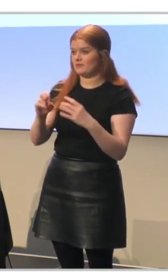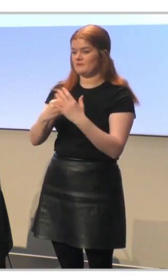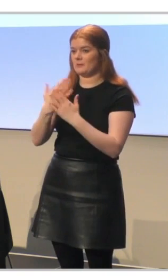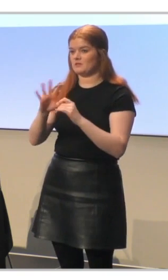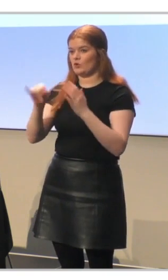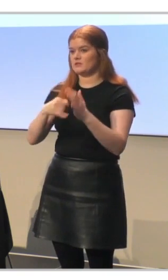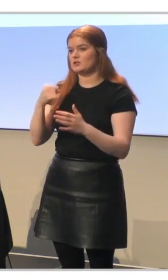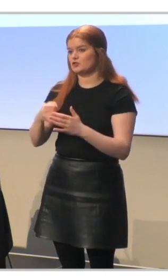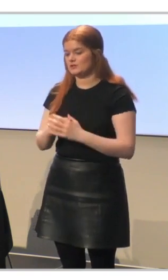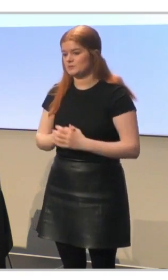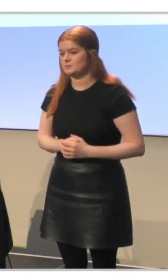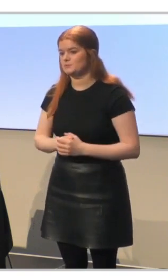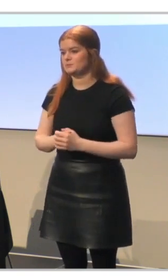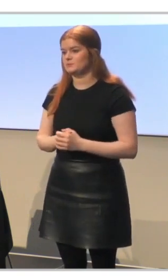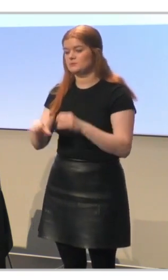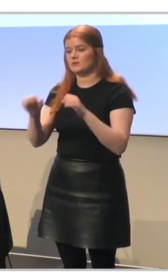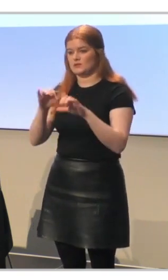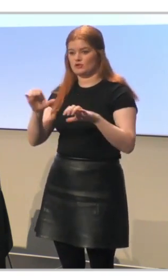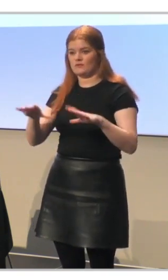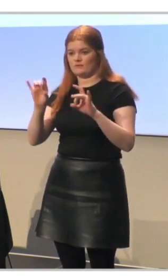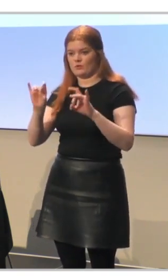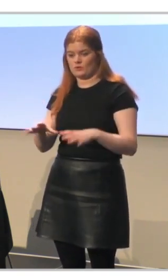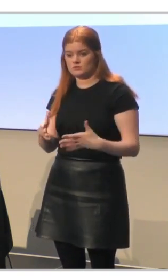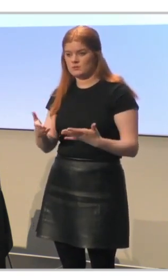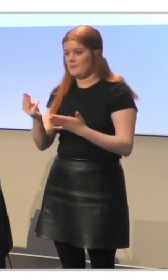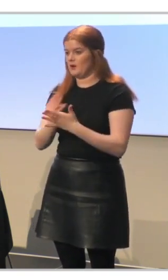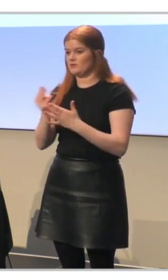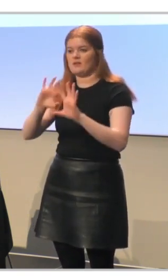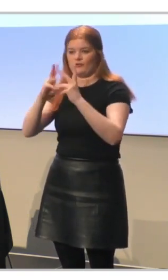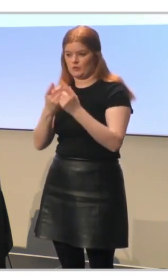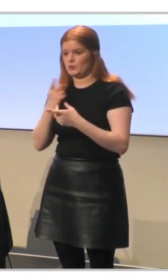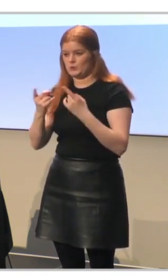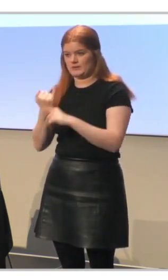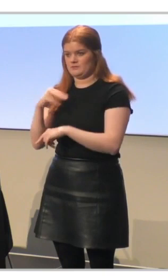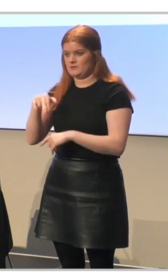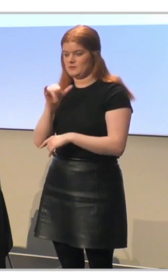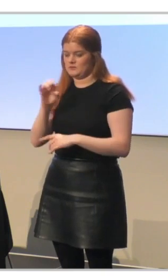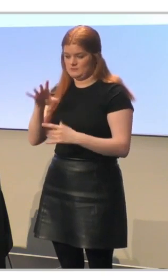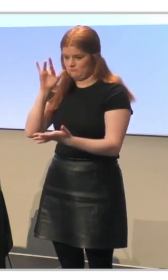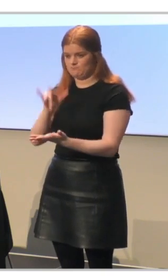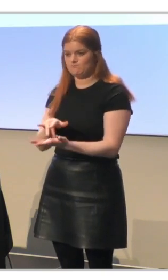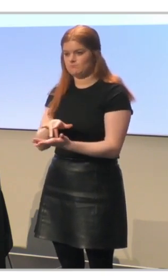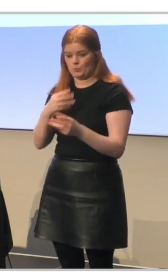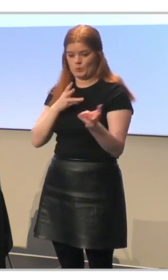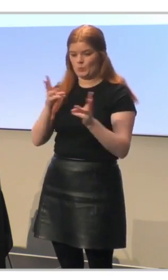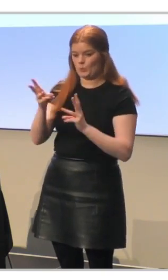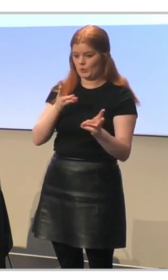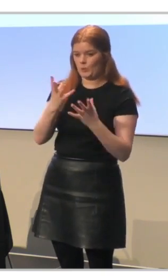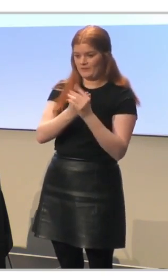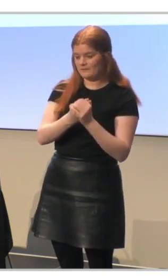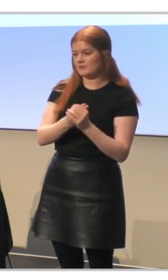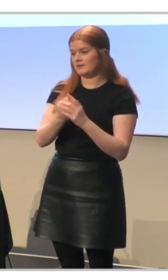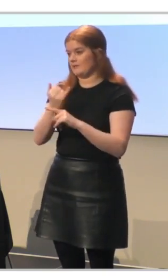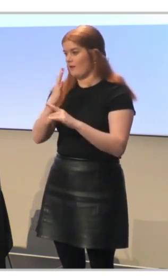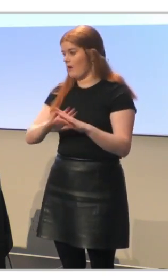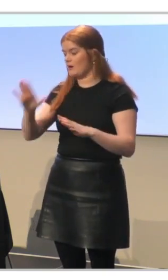organisation. Children are at the heart of everything that we do in the NCSE. We work intensely with all